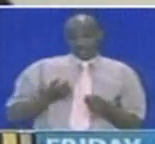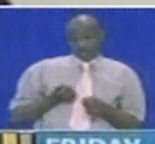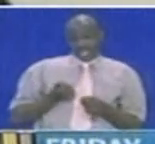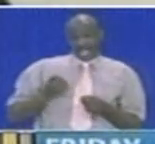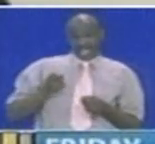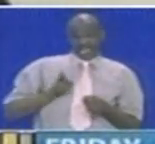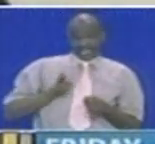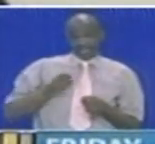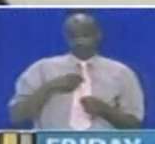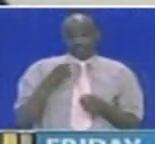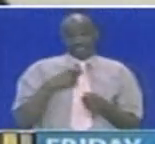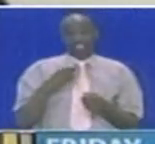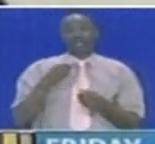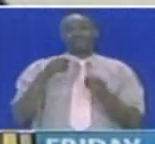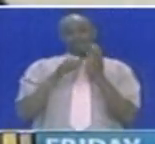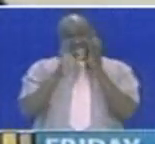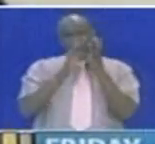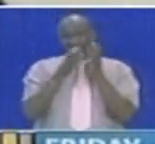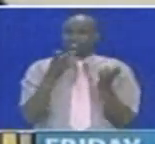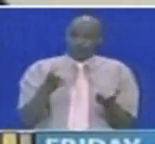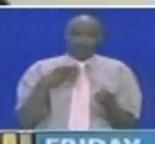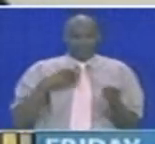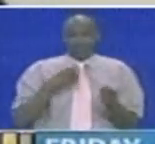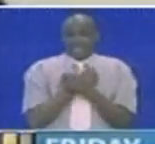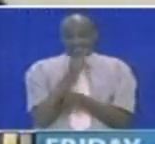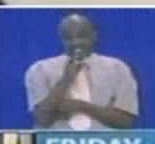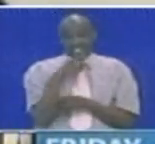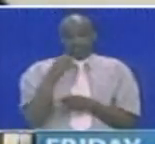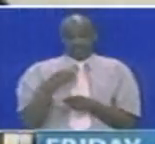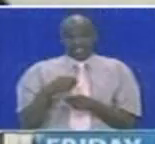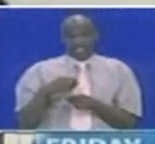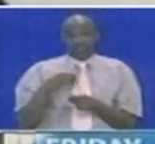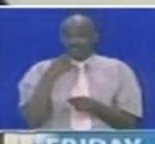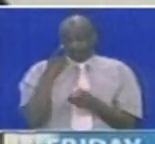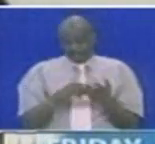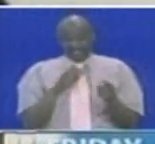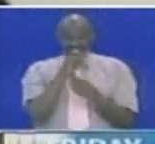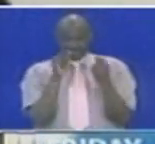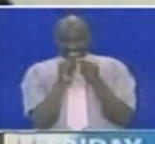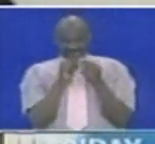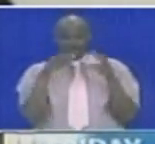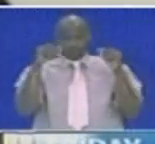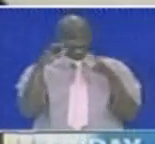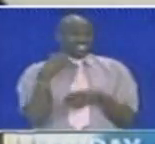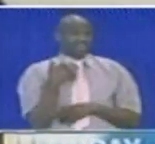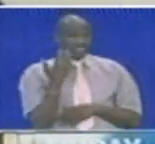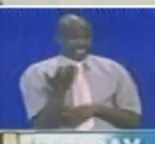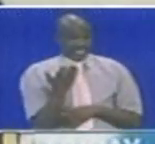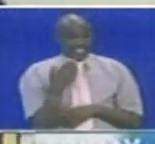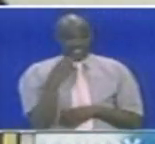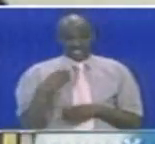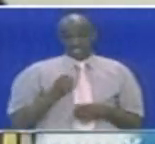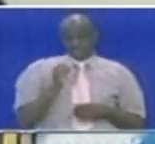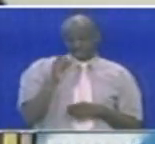know, so popular or liked by many people due to a particular quality, we don't say she